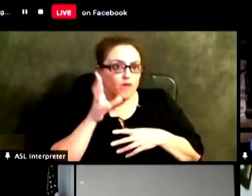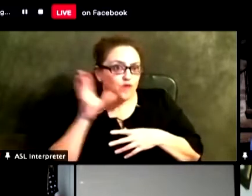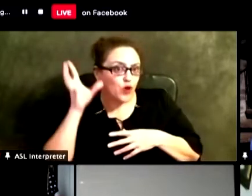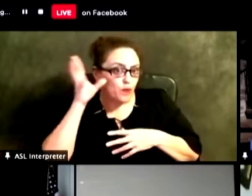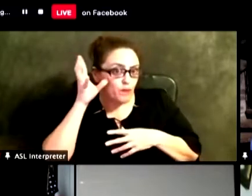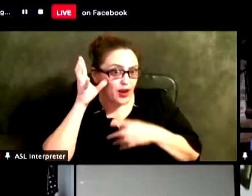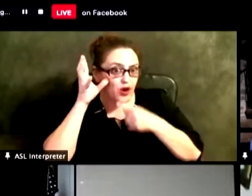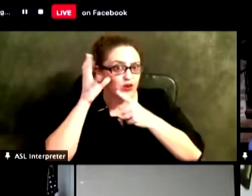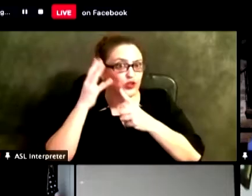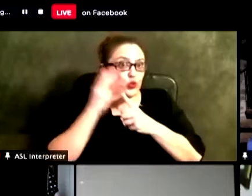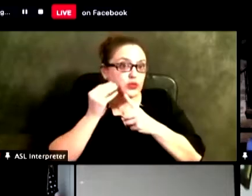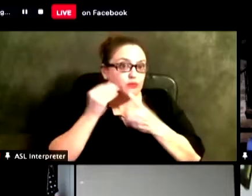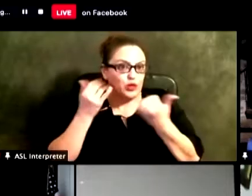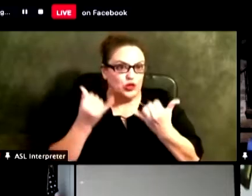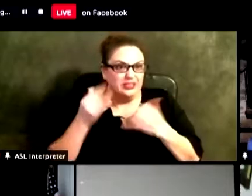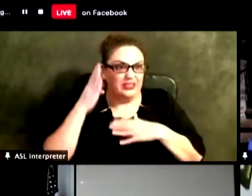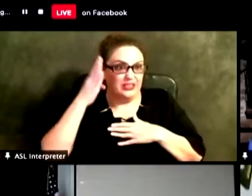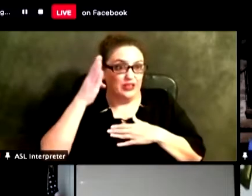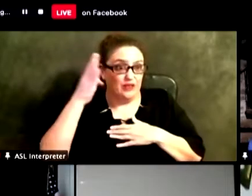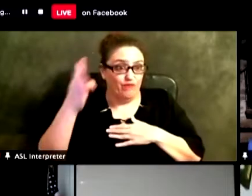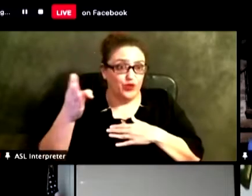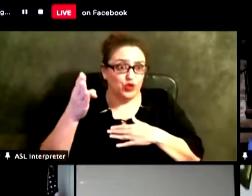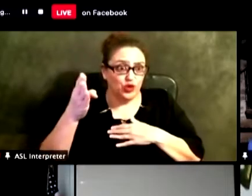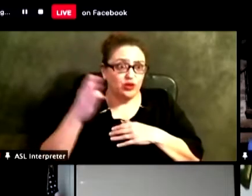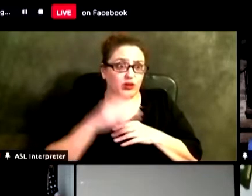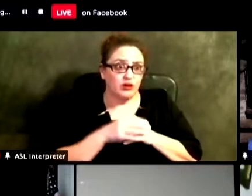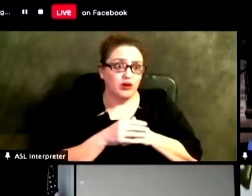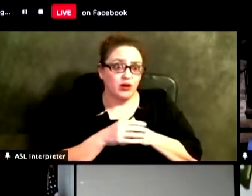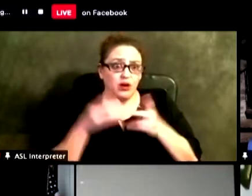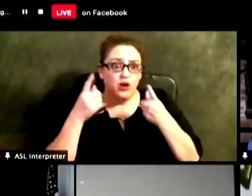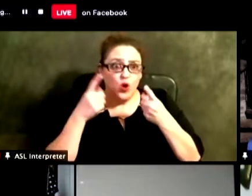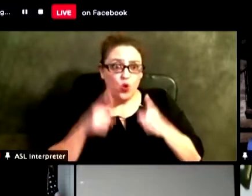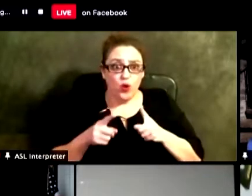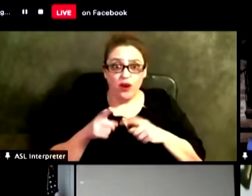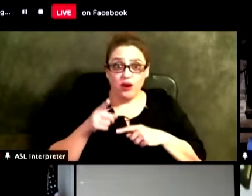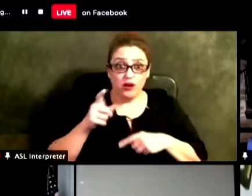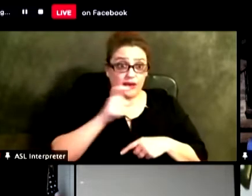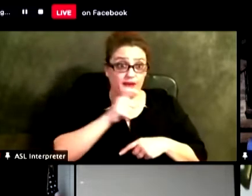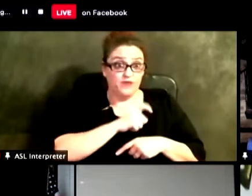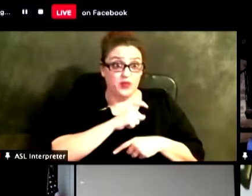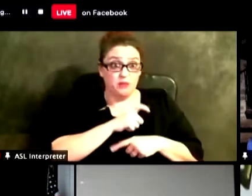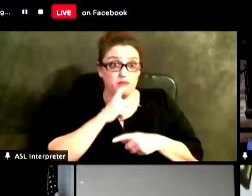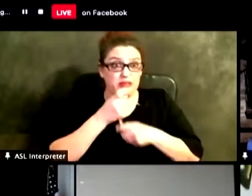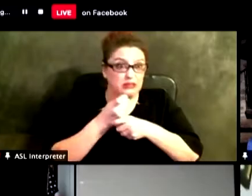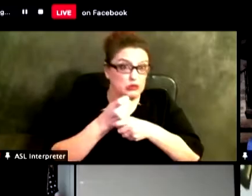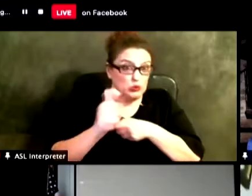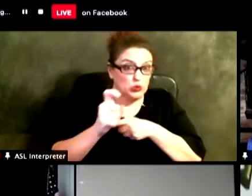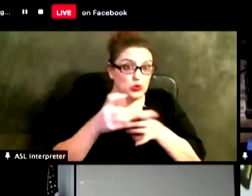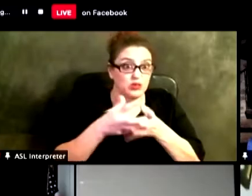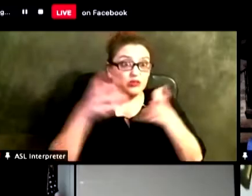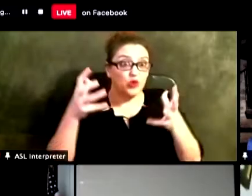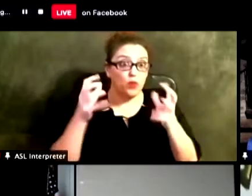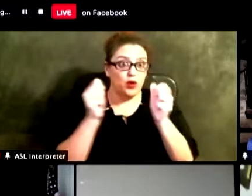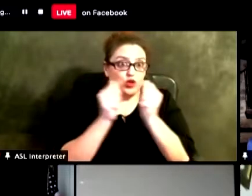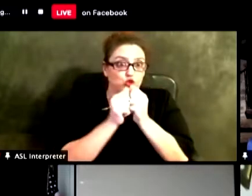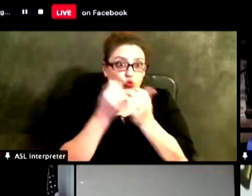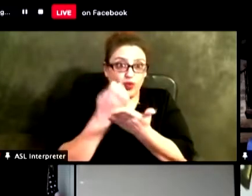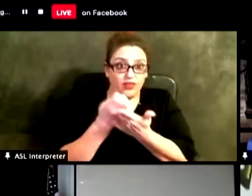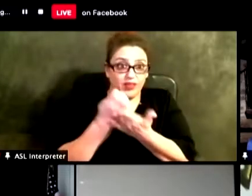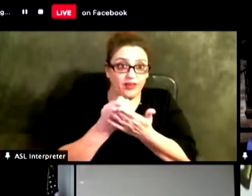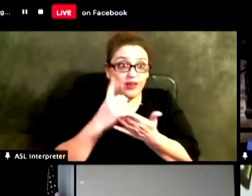happens to in the future, or families that this happens to in the future, where if the police blow it so much with evidence, for example, they had tracked